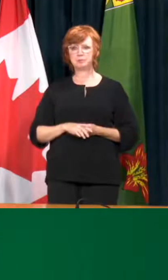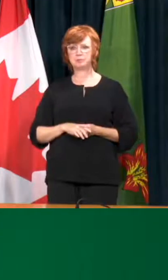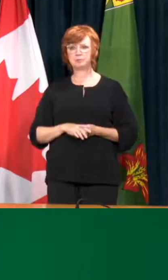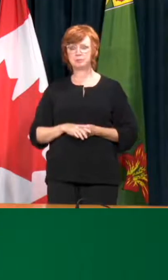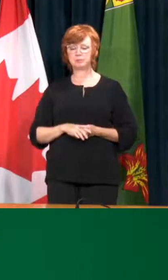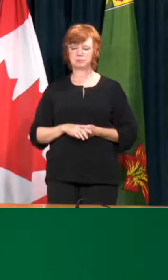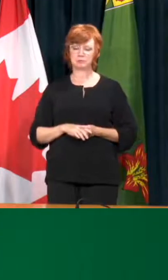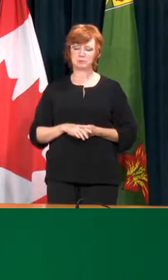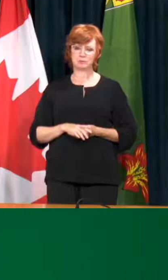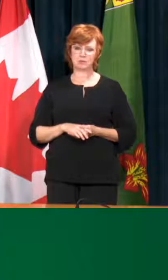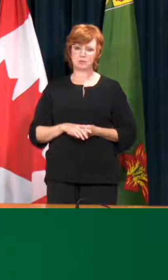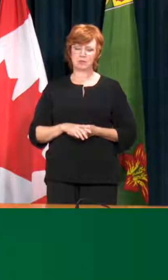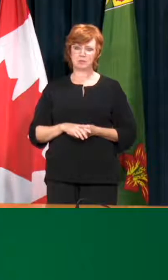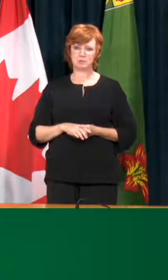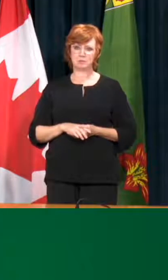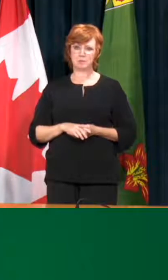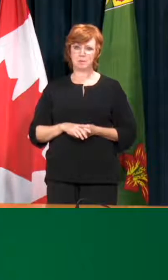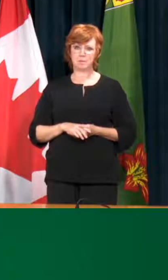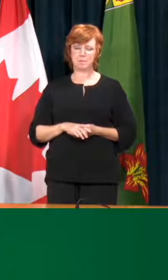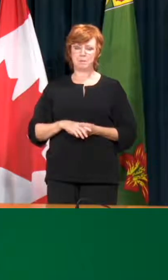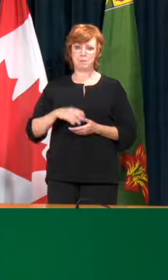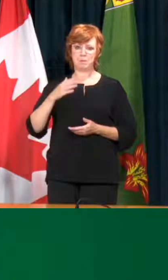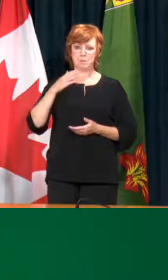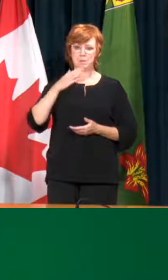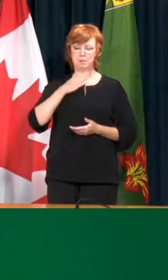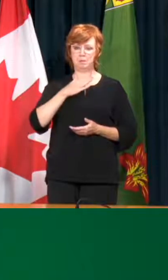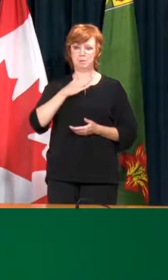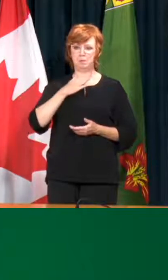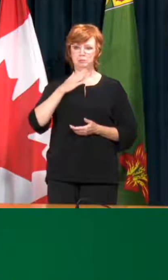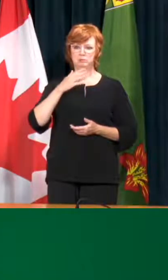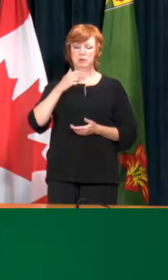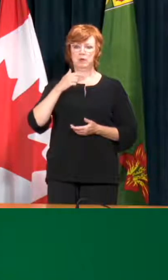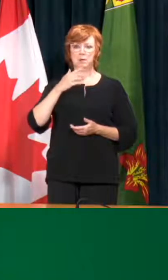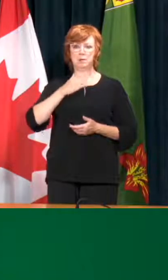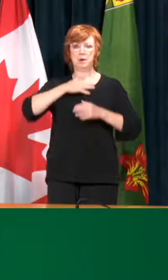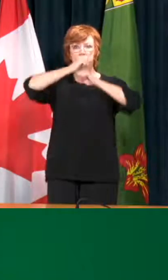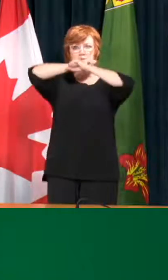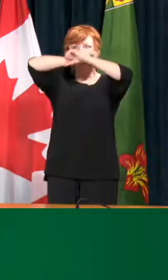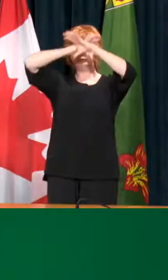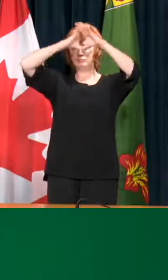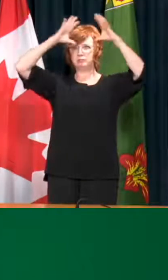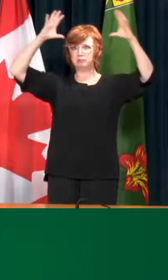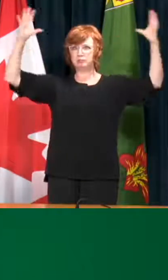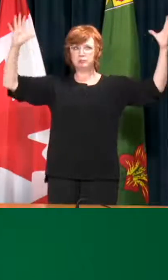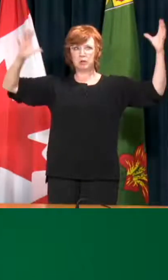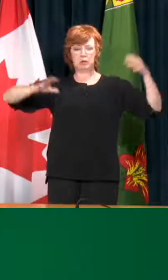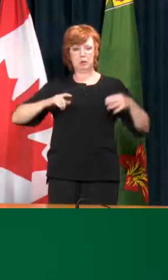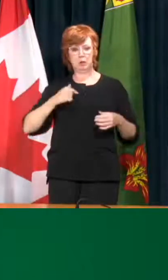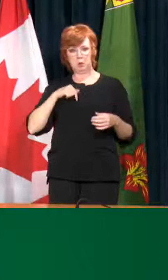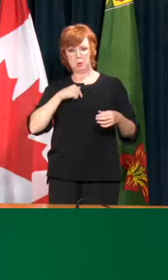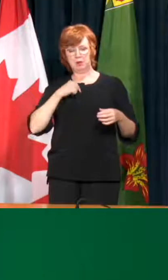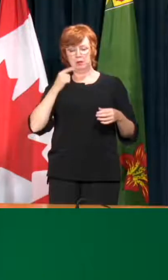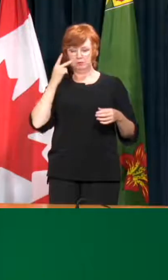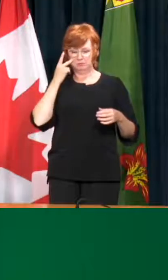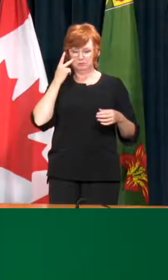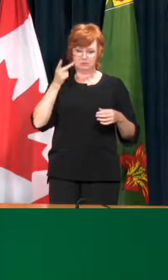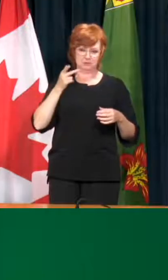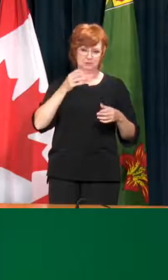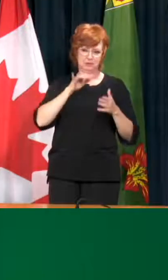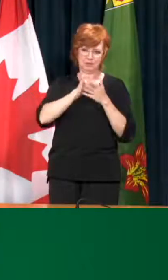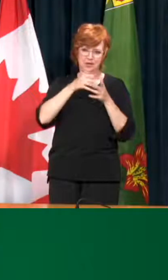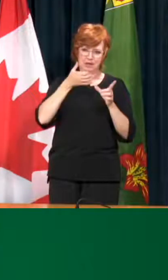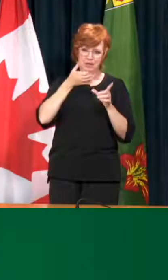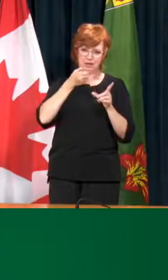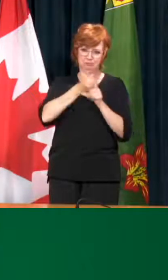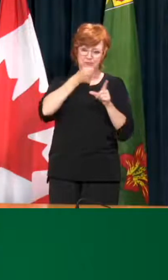PA all over the province. And what it generally means is that if you have a cabin or you've booked a campsite or you plan to go there with